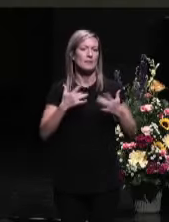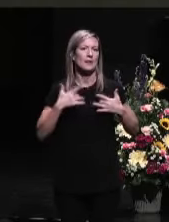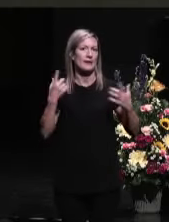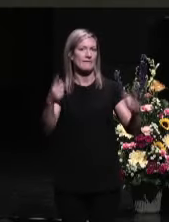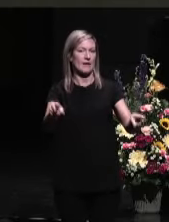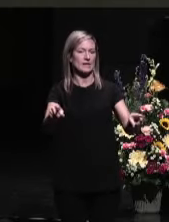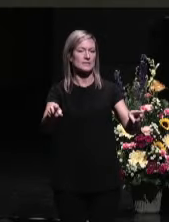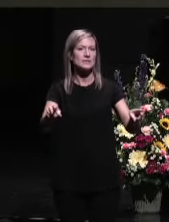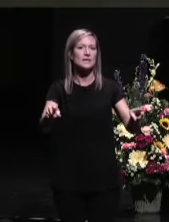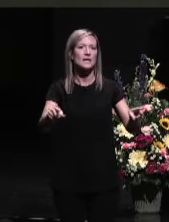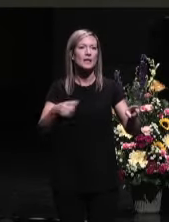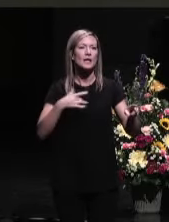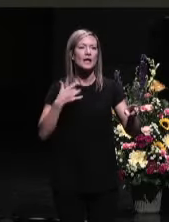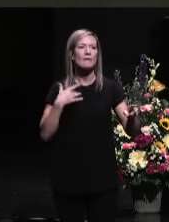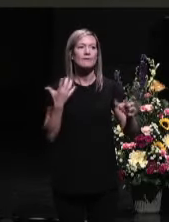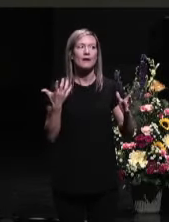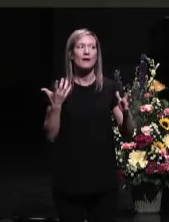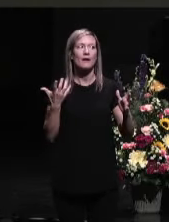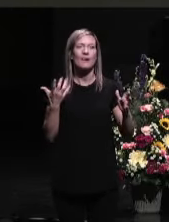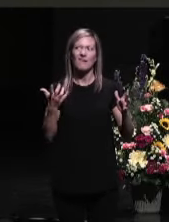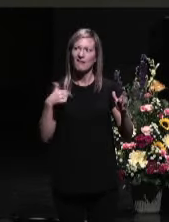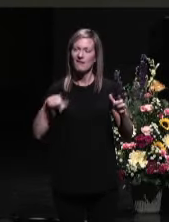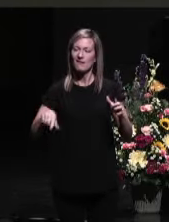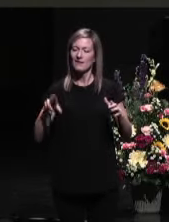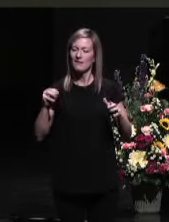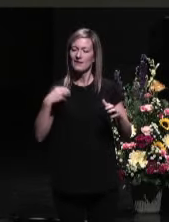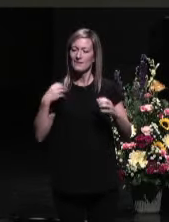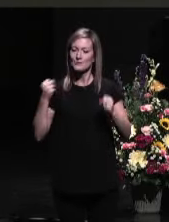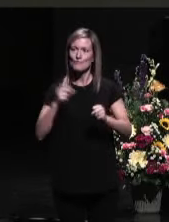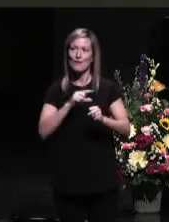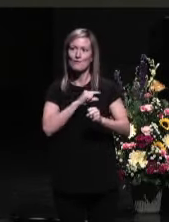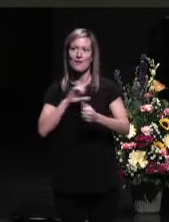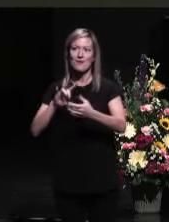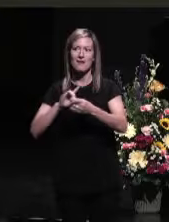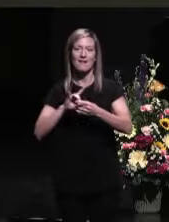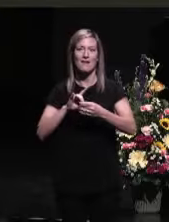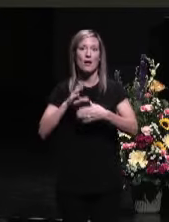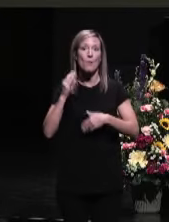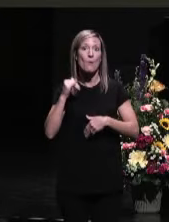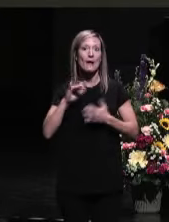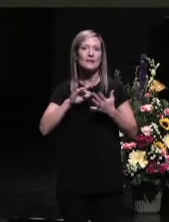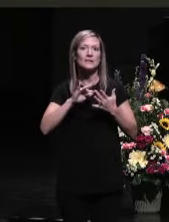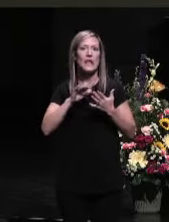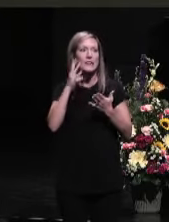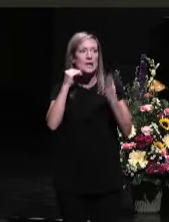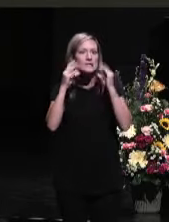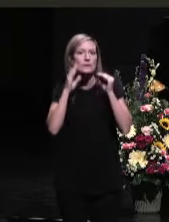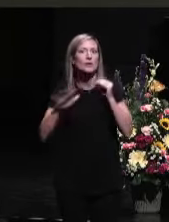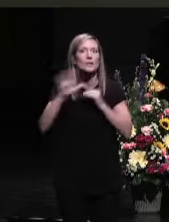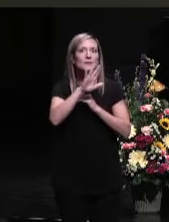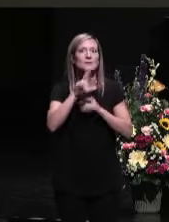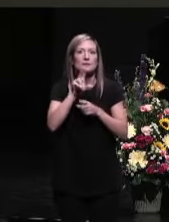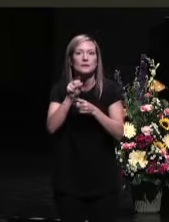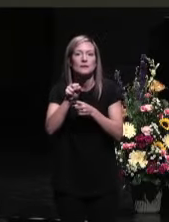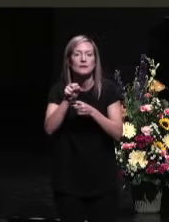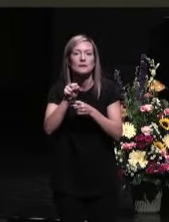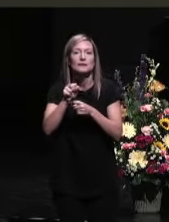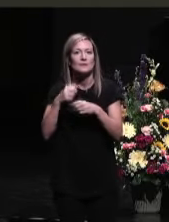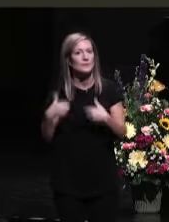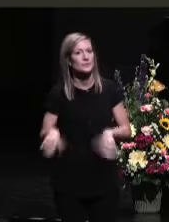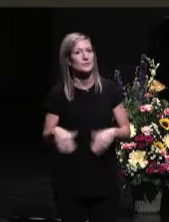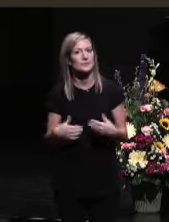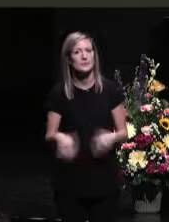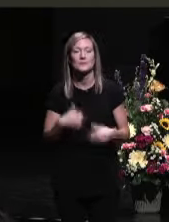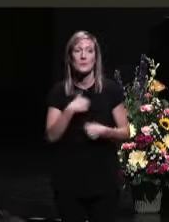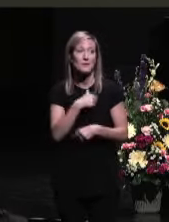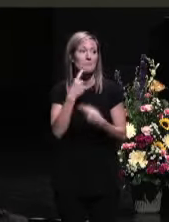feel the quality attachment to UWM because of their online experiences. That's a hard and high bar to reach, but